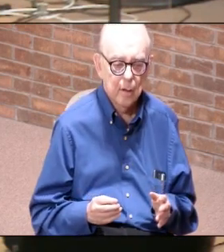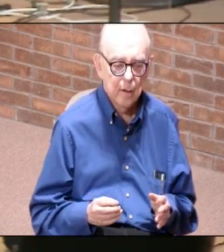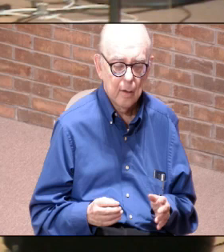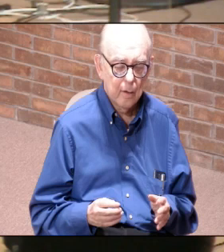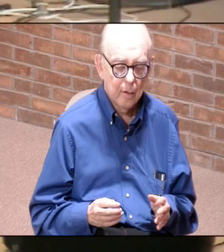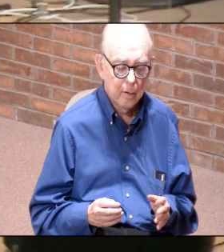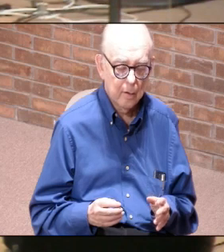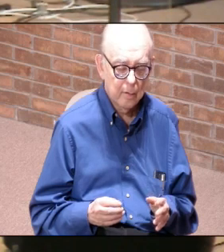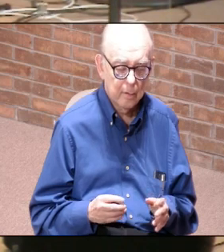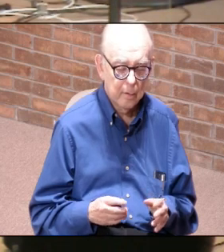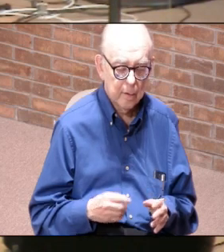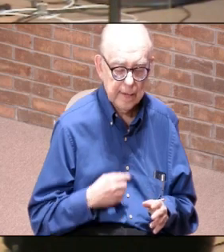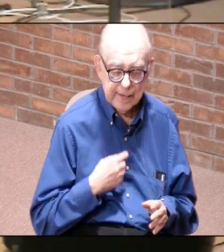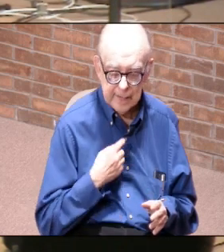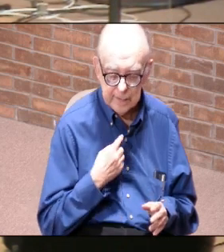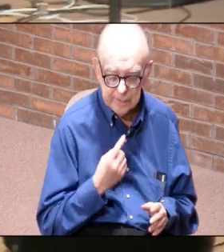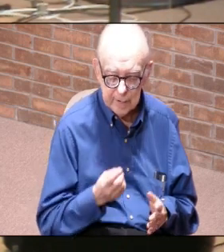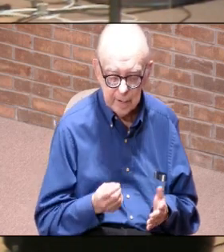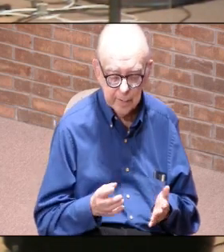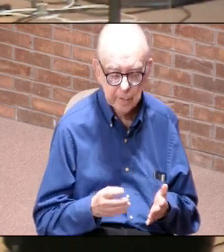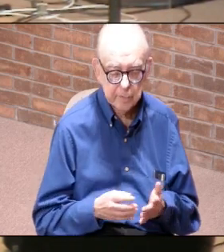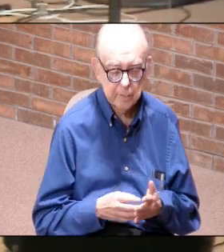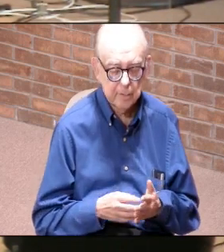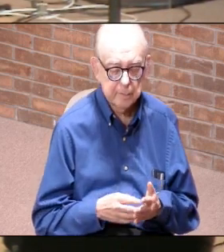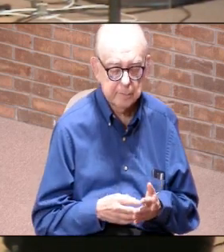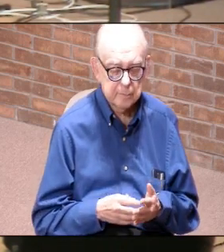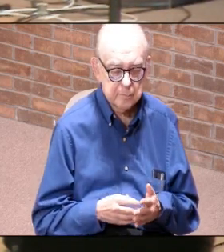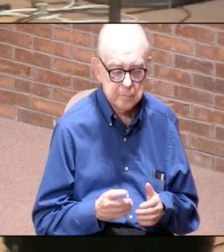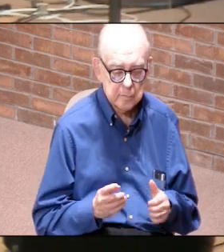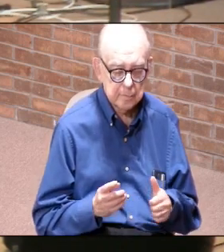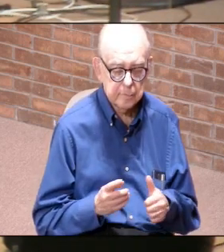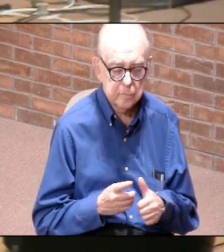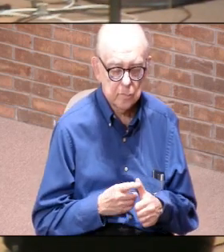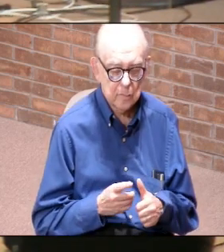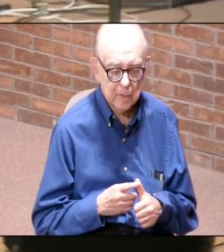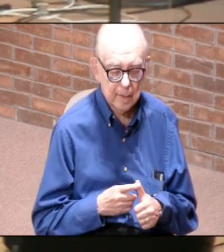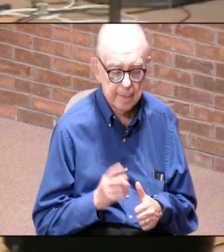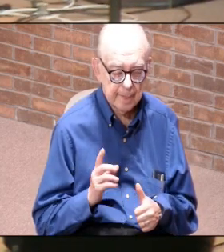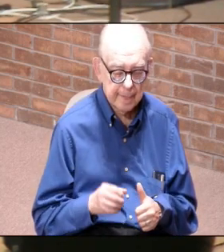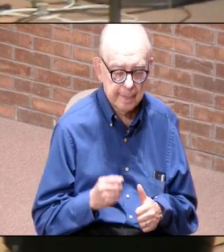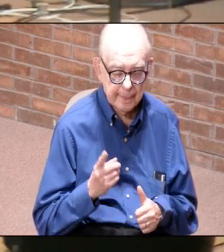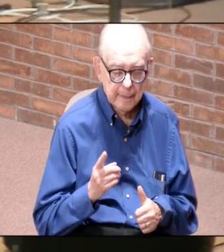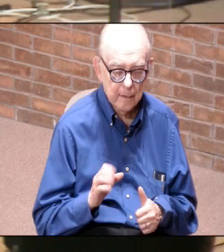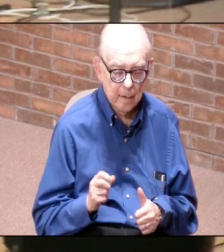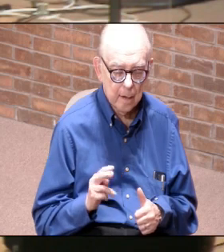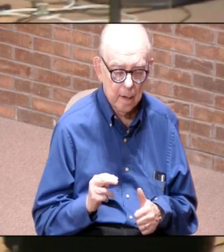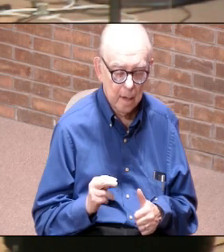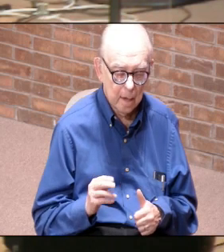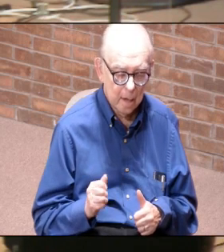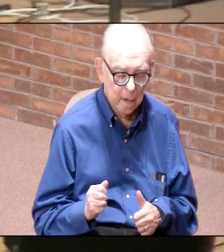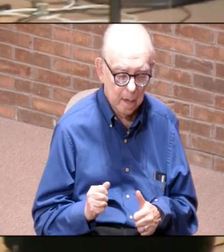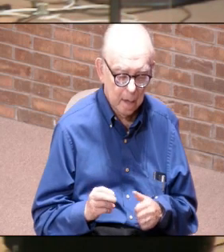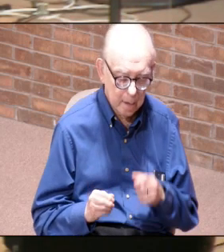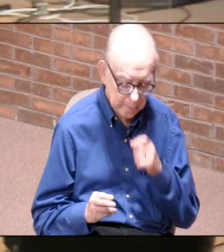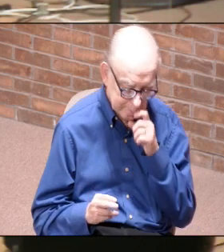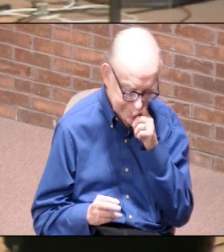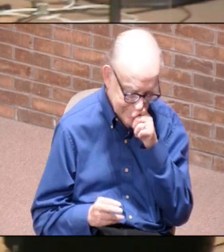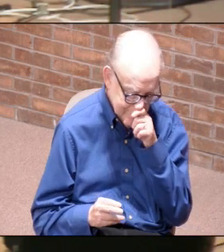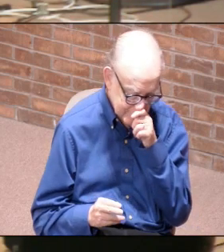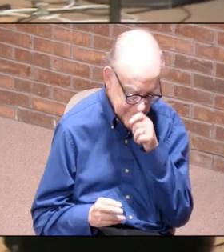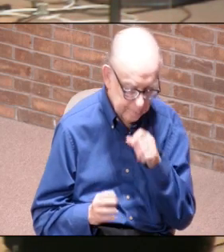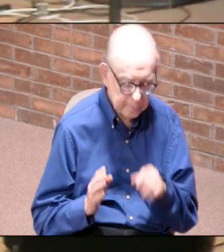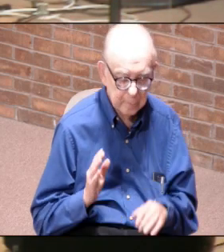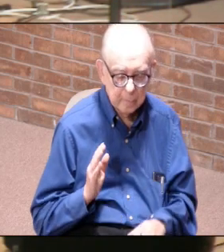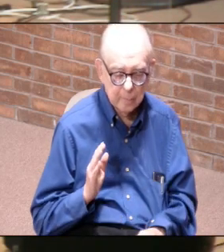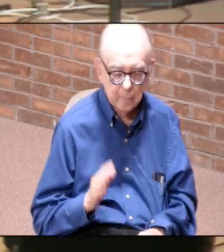he's going on this thing. Now, first, you got to realize Jonah was in